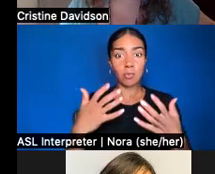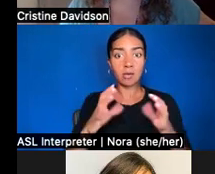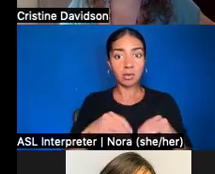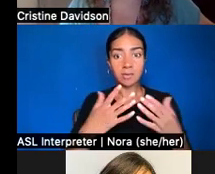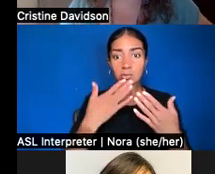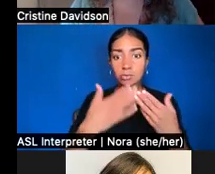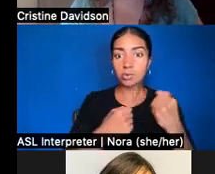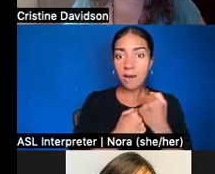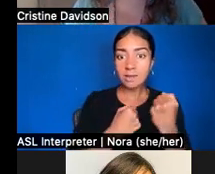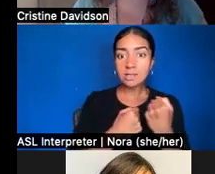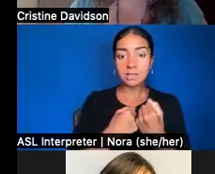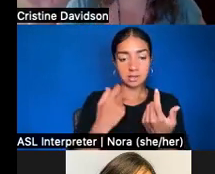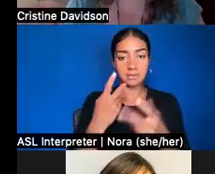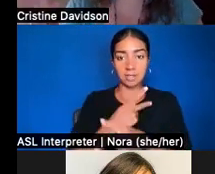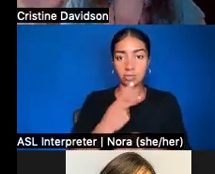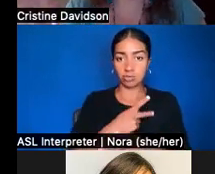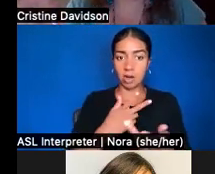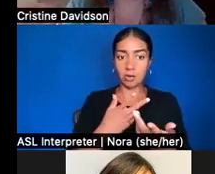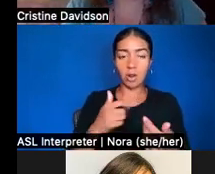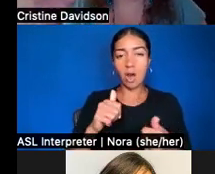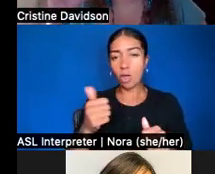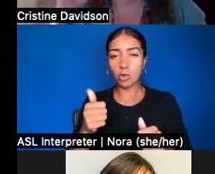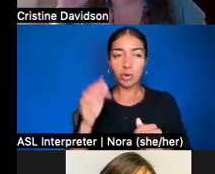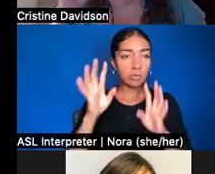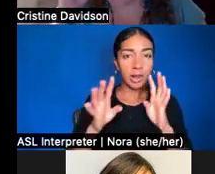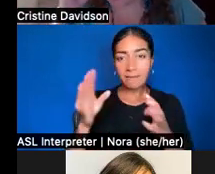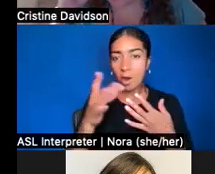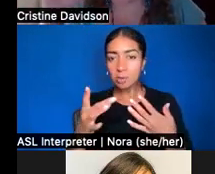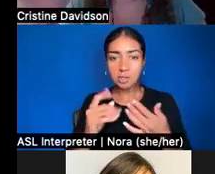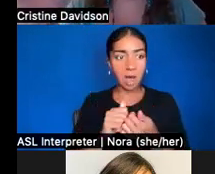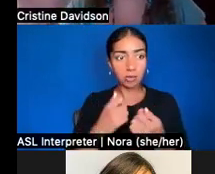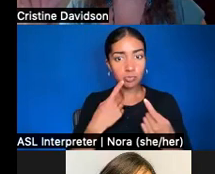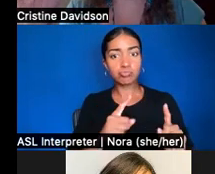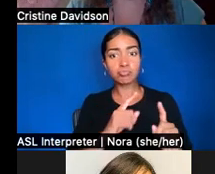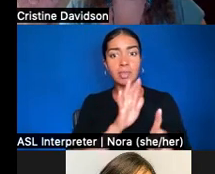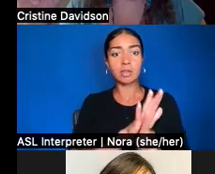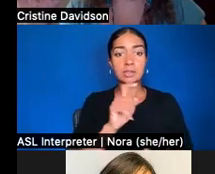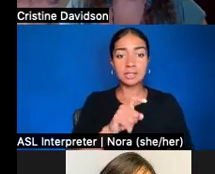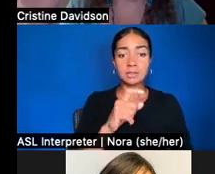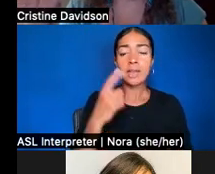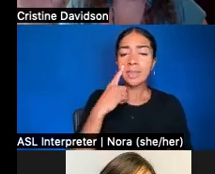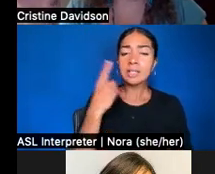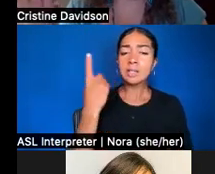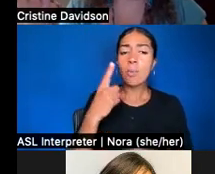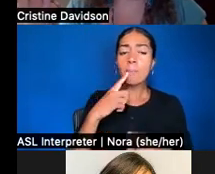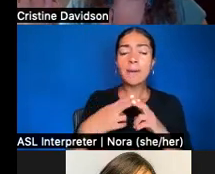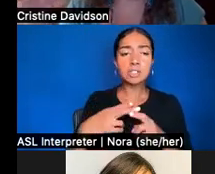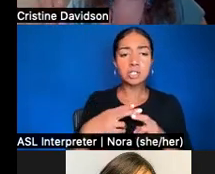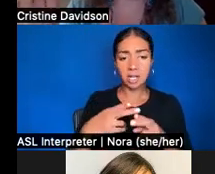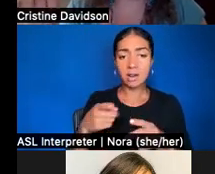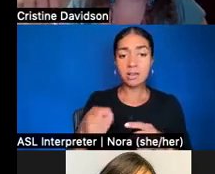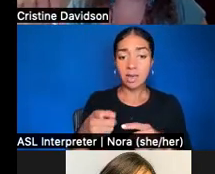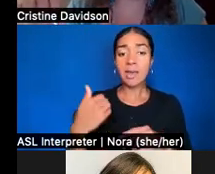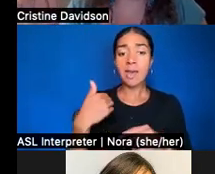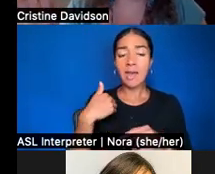right? Or it's a good idea. I think somebody mentioned a while ago that they had a list of people on their desk or